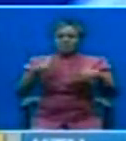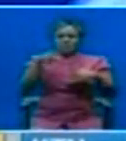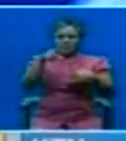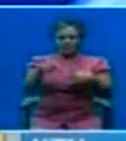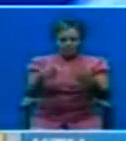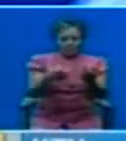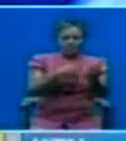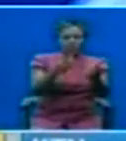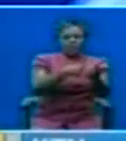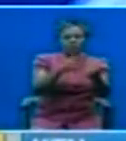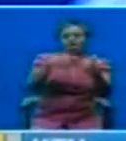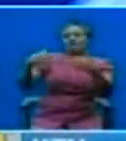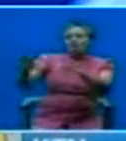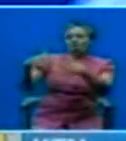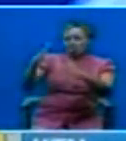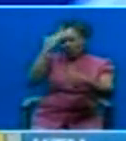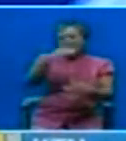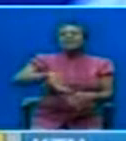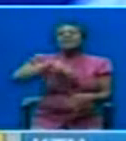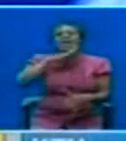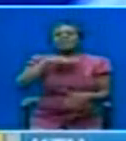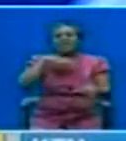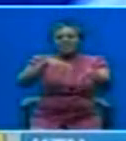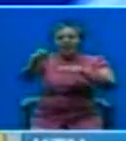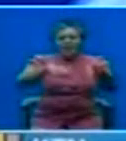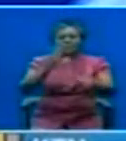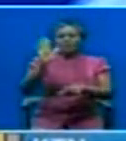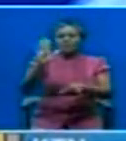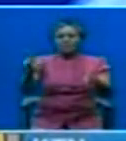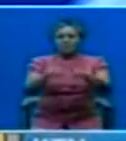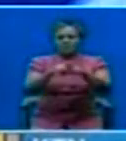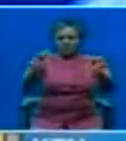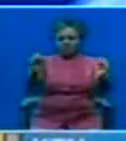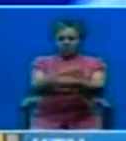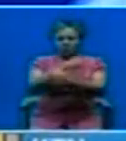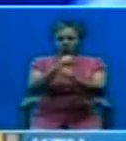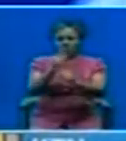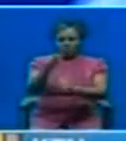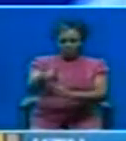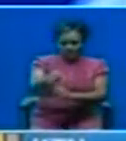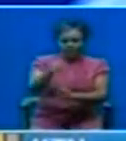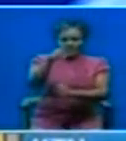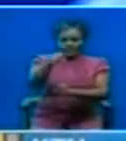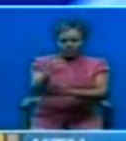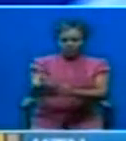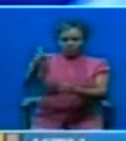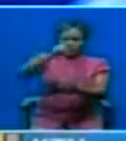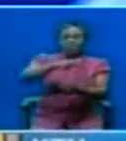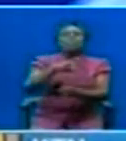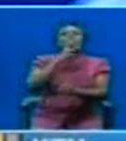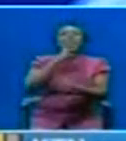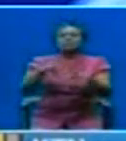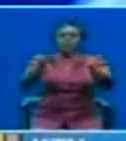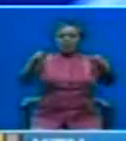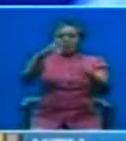counting heavy losses following the deaths of their animals and destruction of their crops. Residents say the increase of the lake has